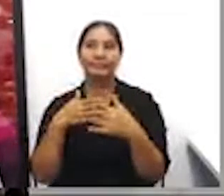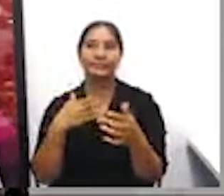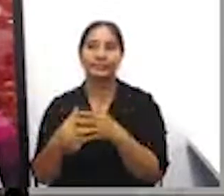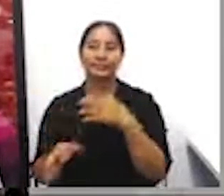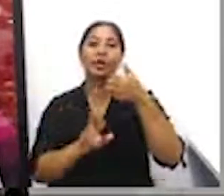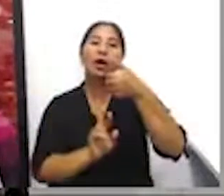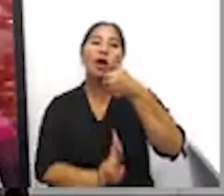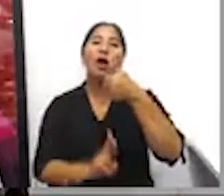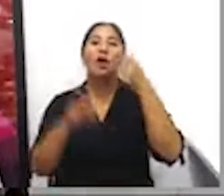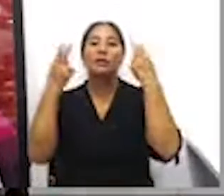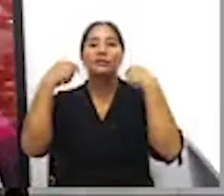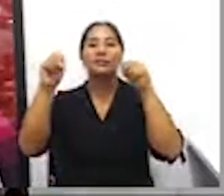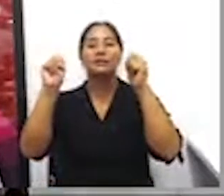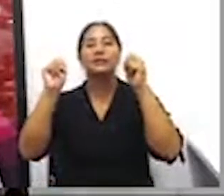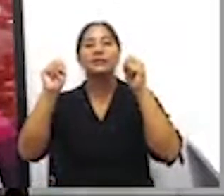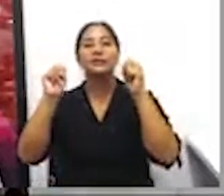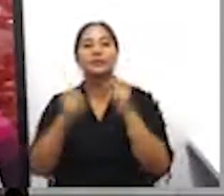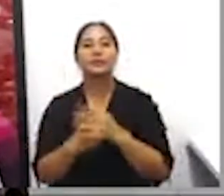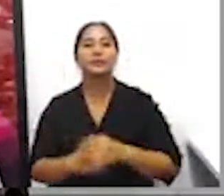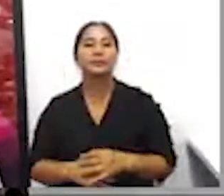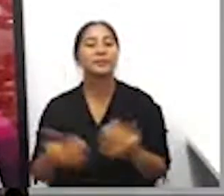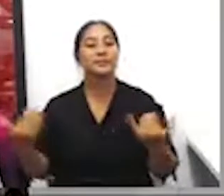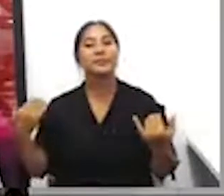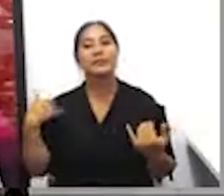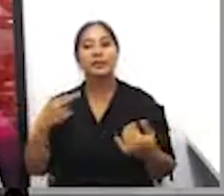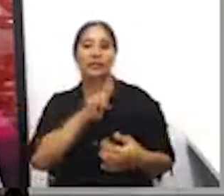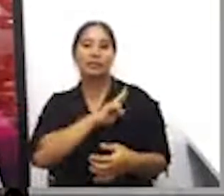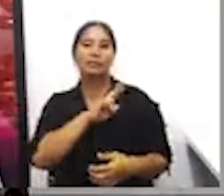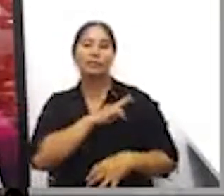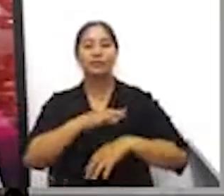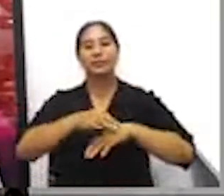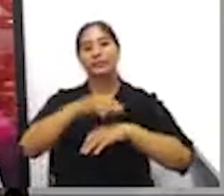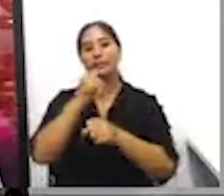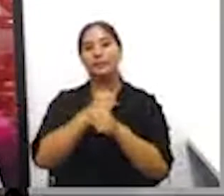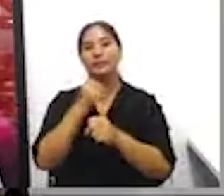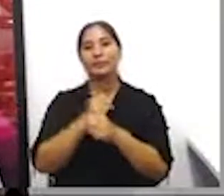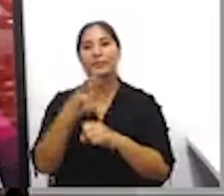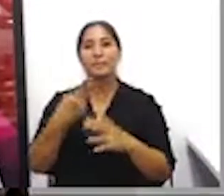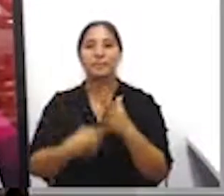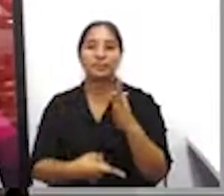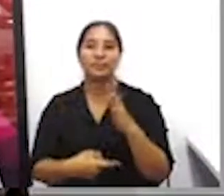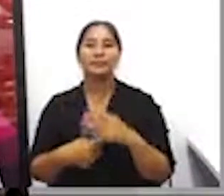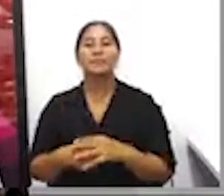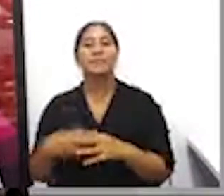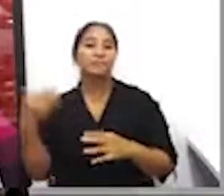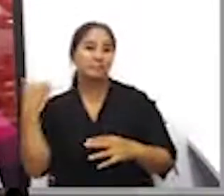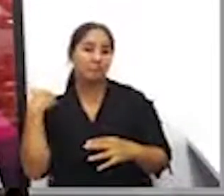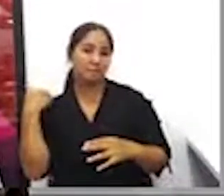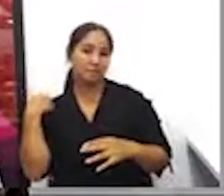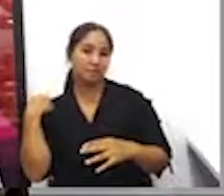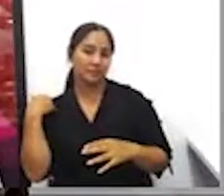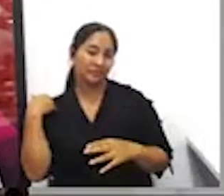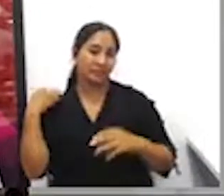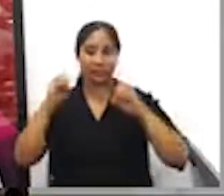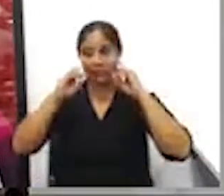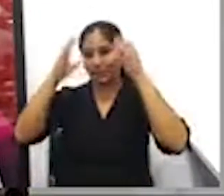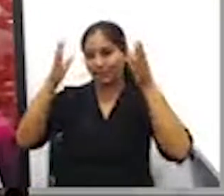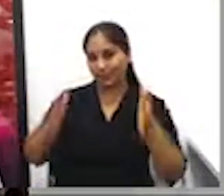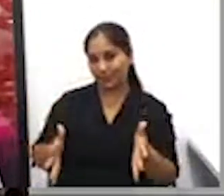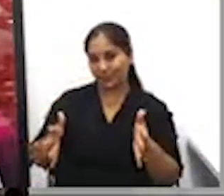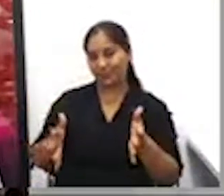Professors. Mostly they have the same answers. No, teacher assistant. Let's